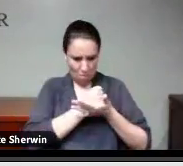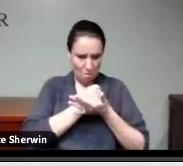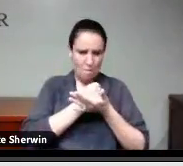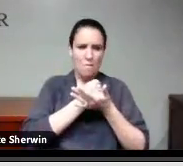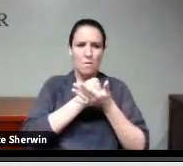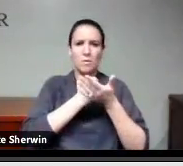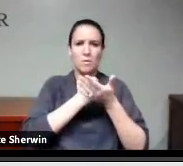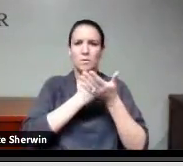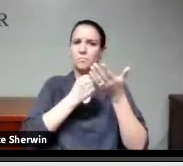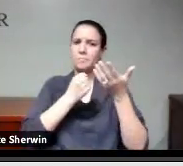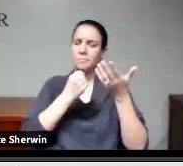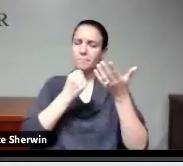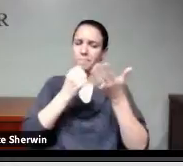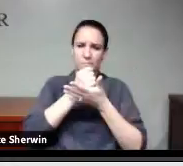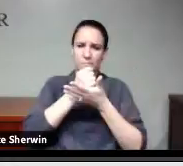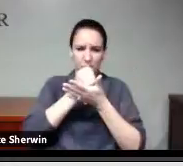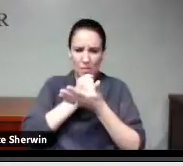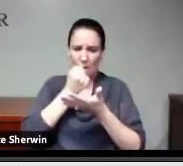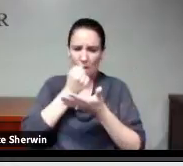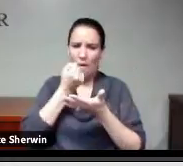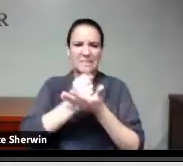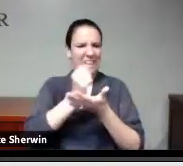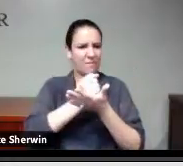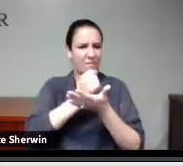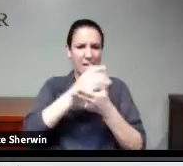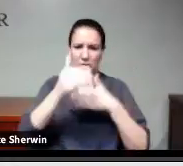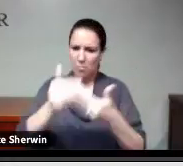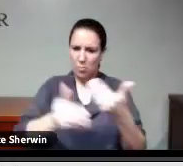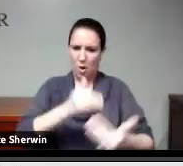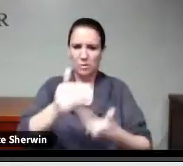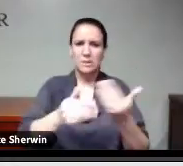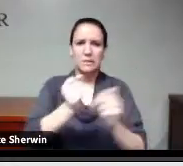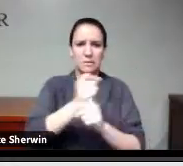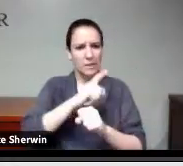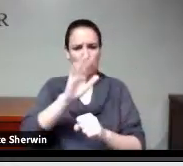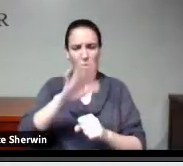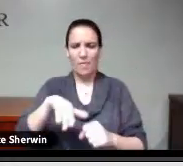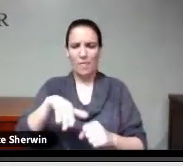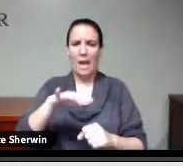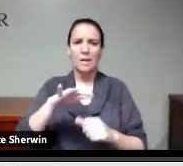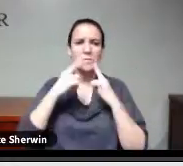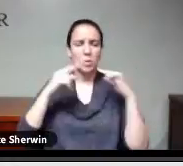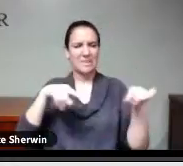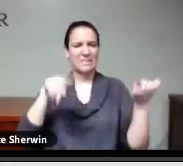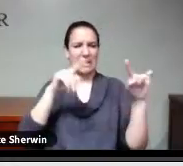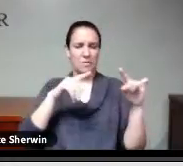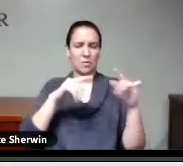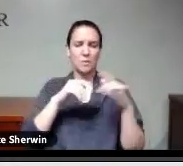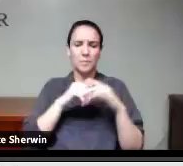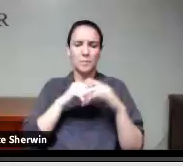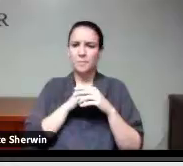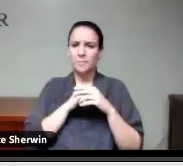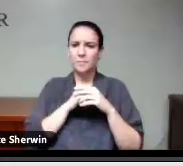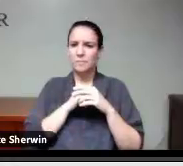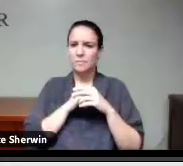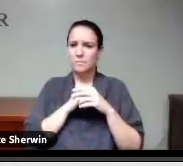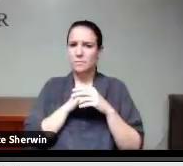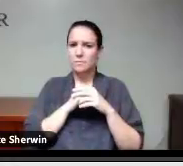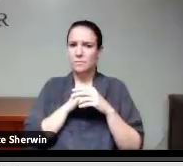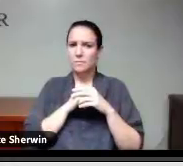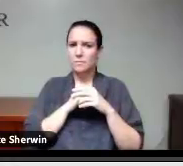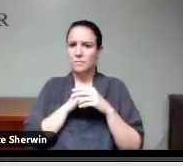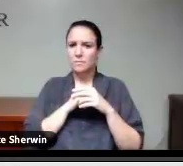absolutely. So programs and services was one of the areas that I mentioned, but you're absolutely right.